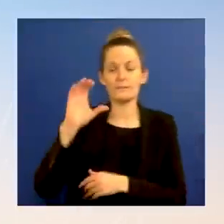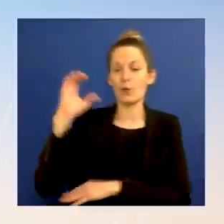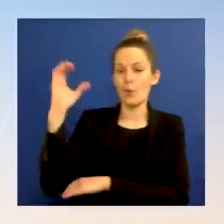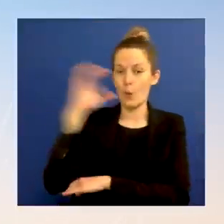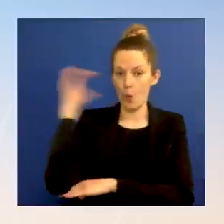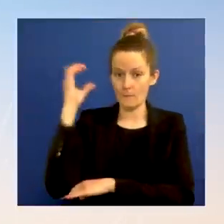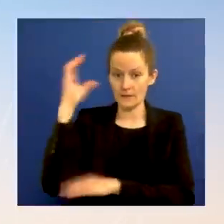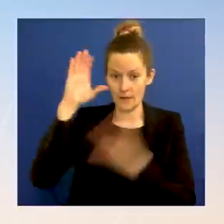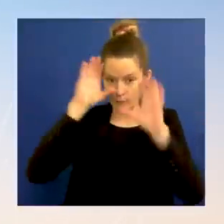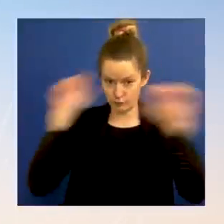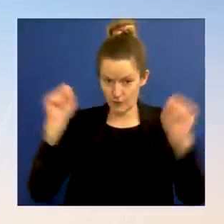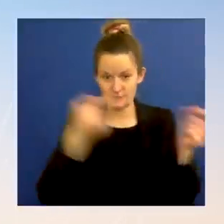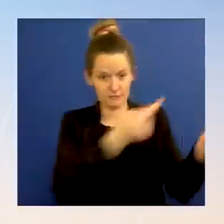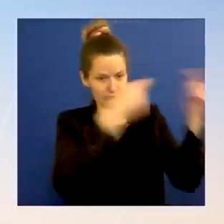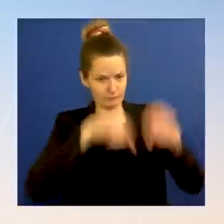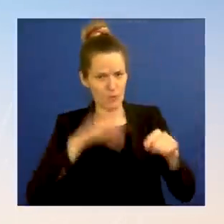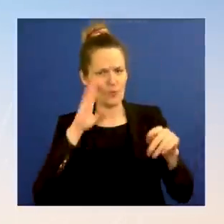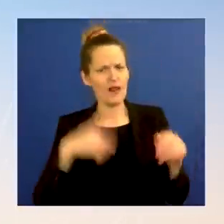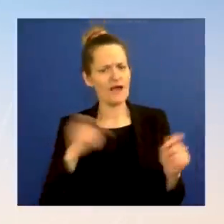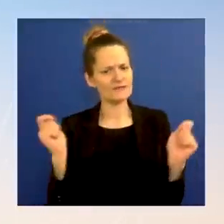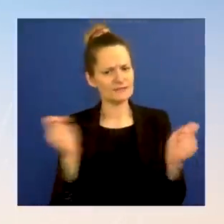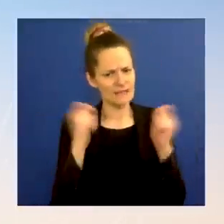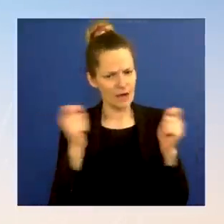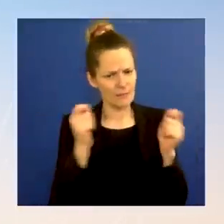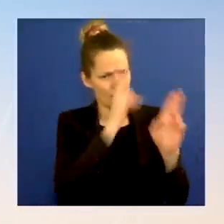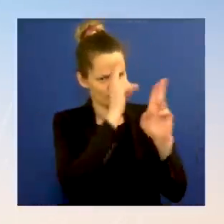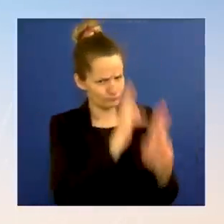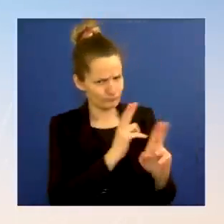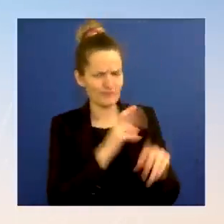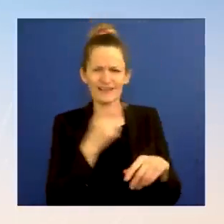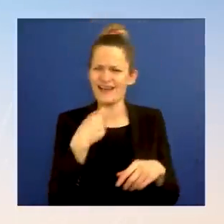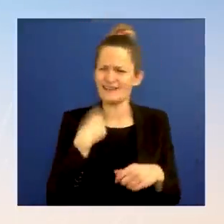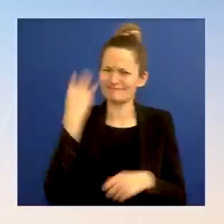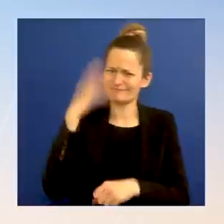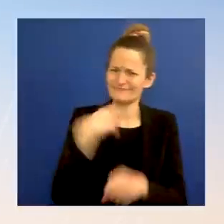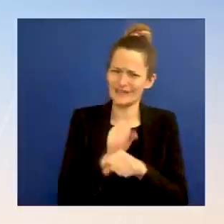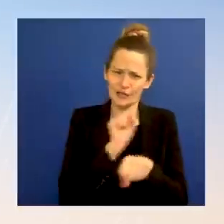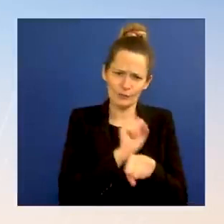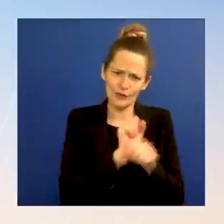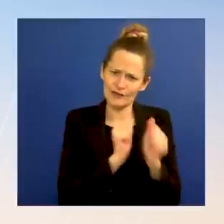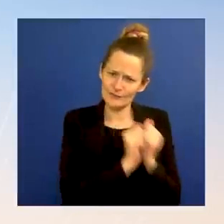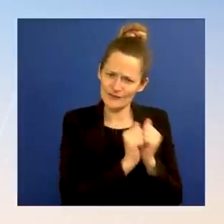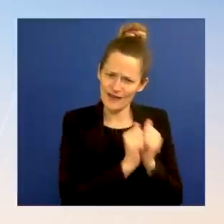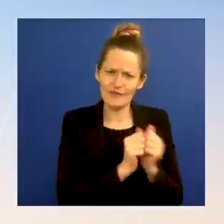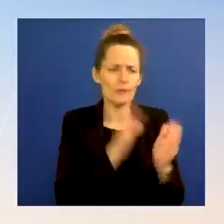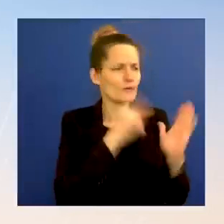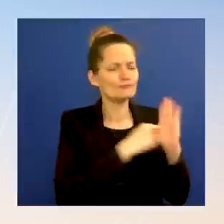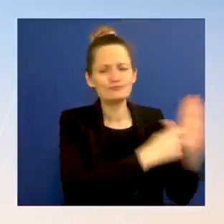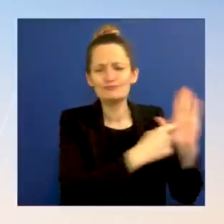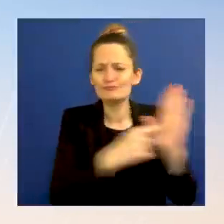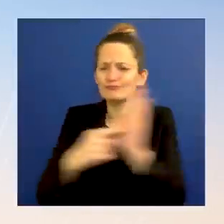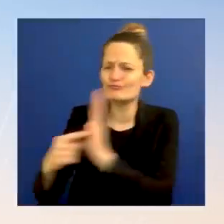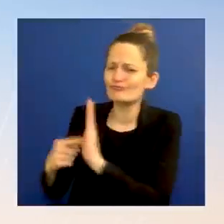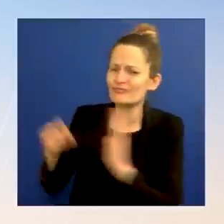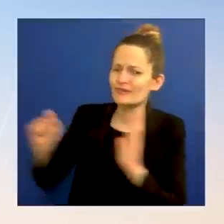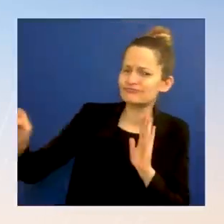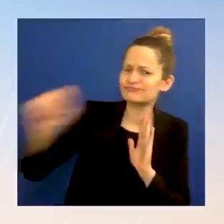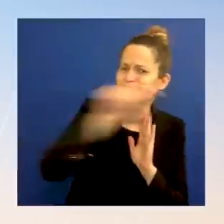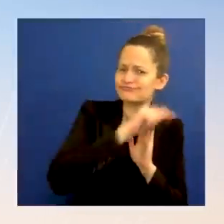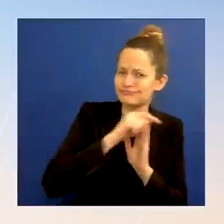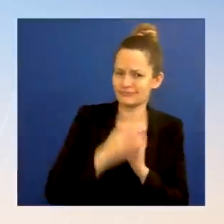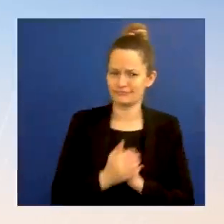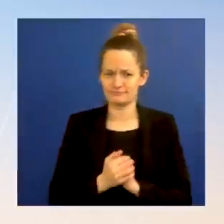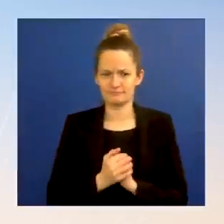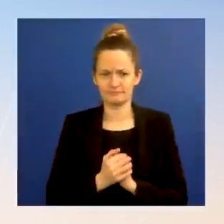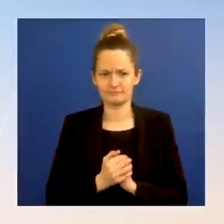and consult on a range of regional and global issues of mutual interest. During their bilat, the leaders plan to reaffirm the bilateral relationship